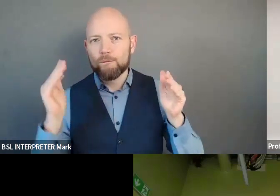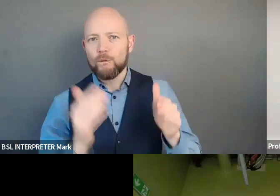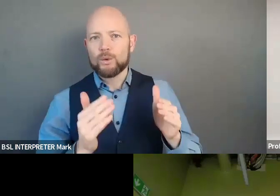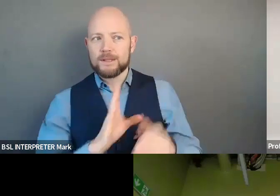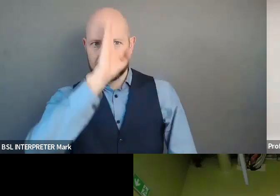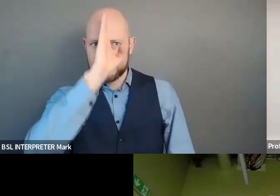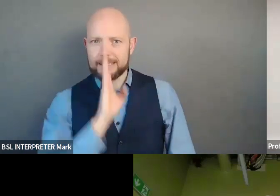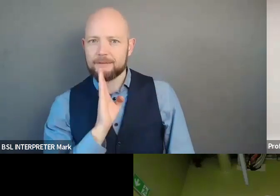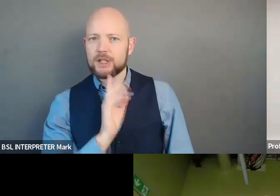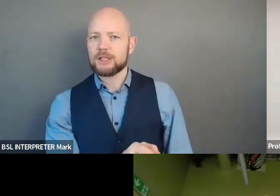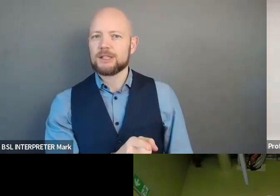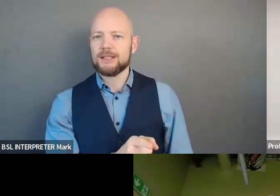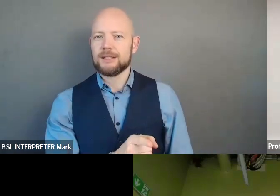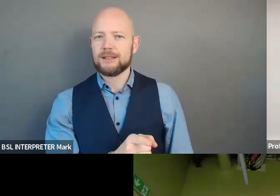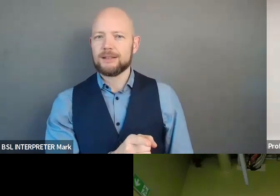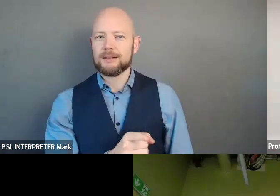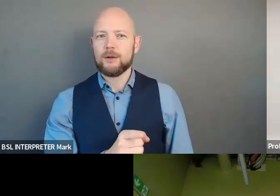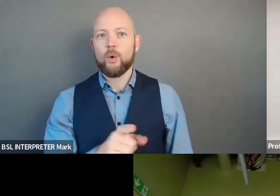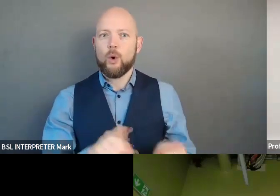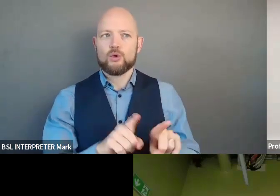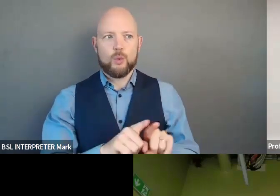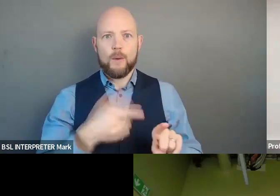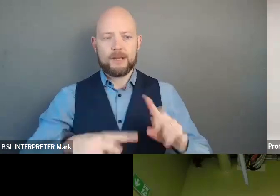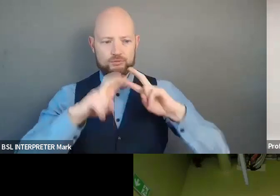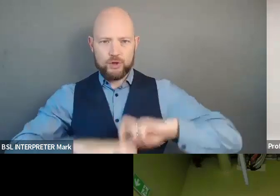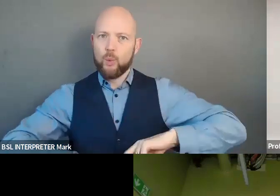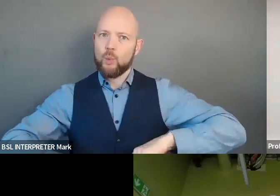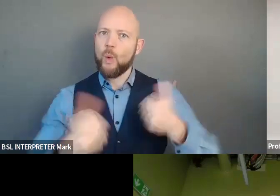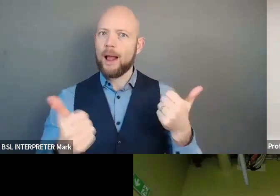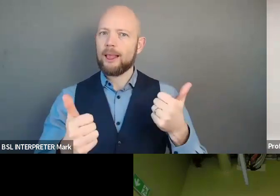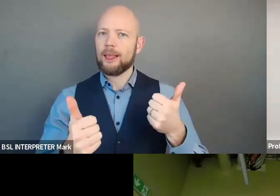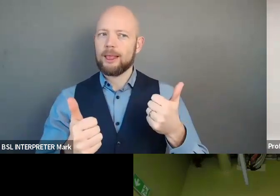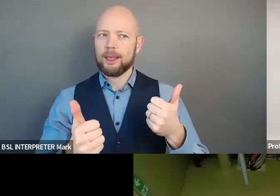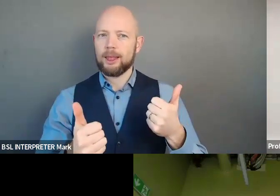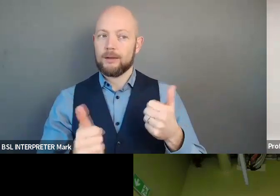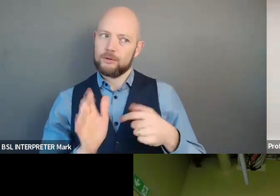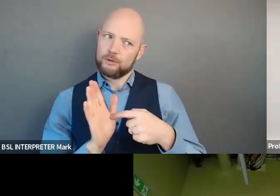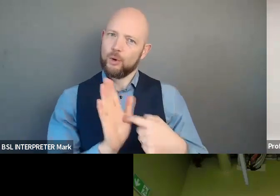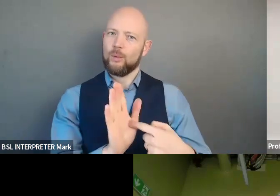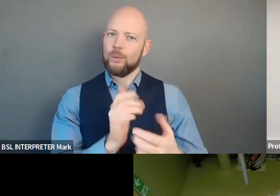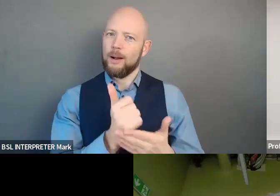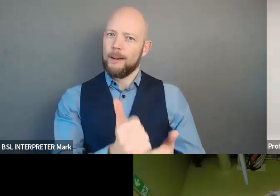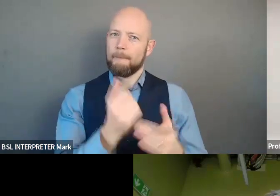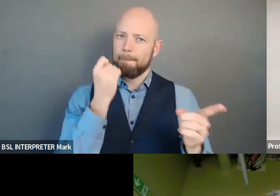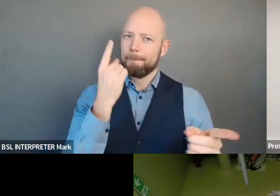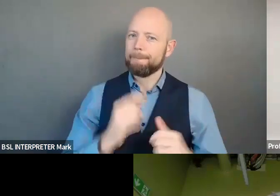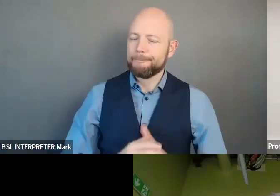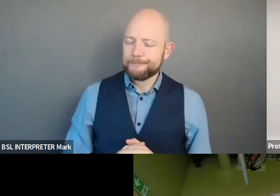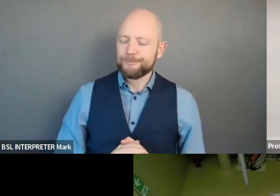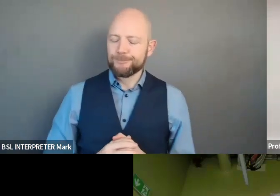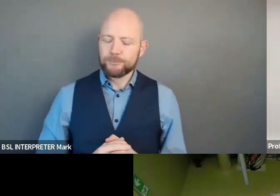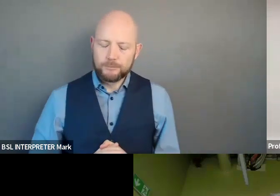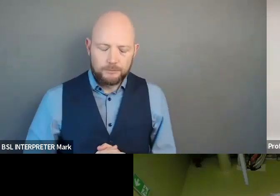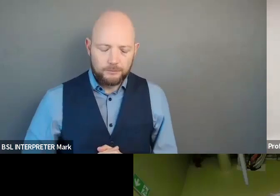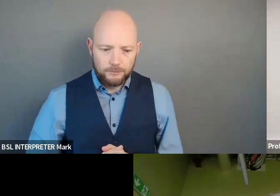that is undoubtedly underneath the title and the abstract. I think